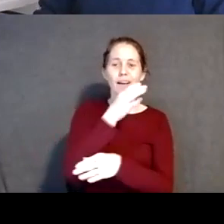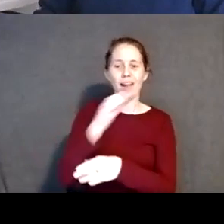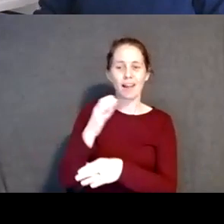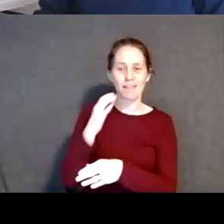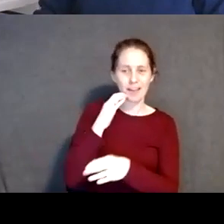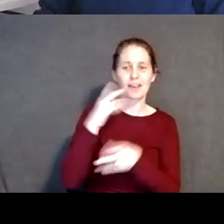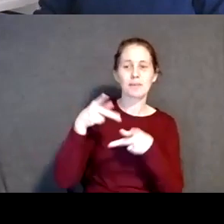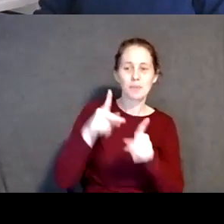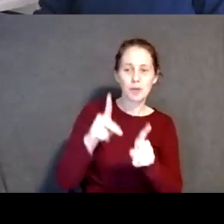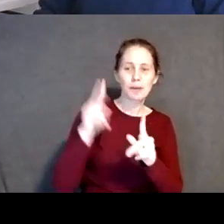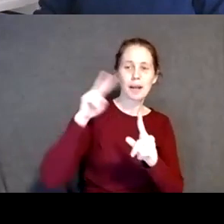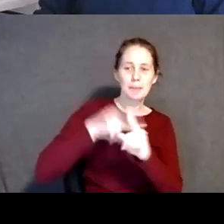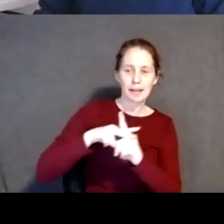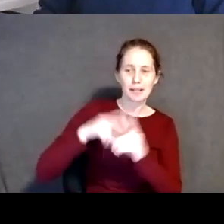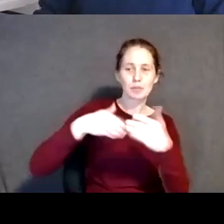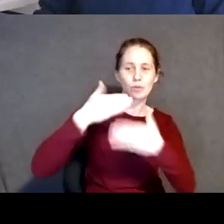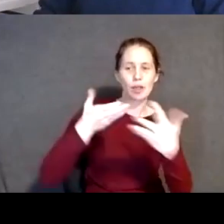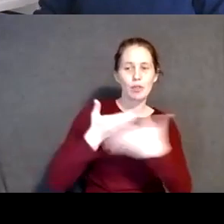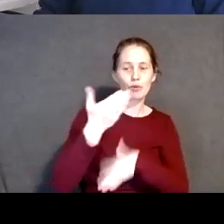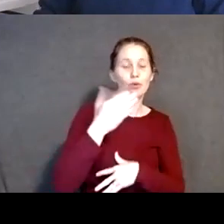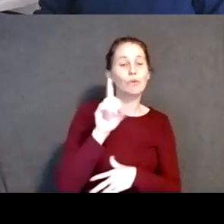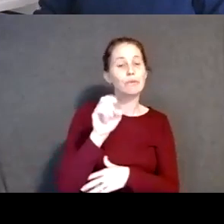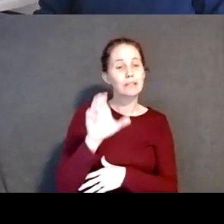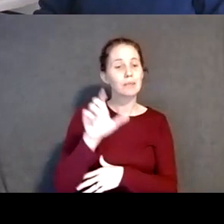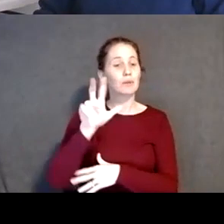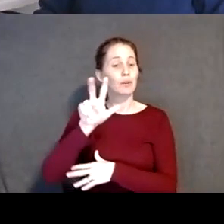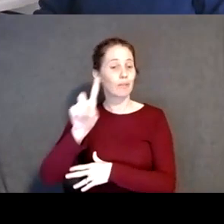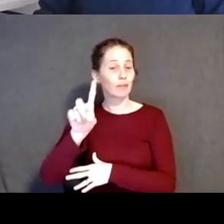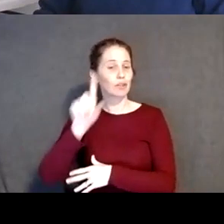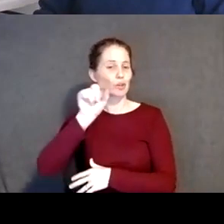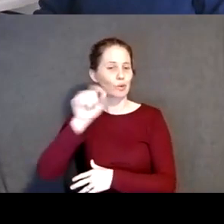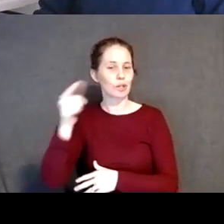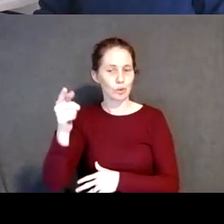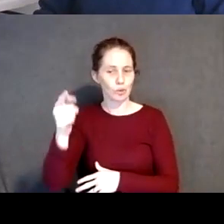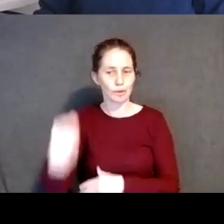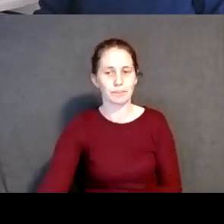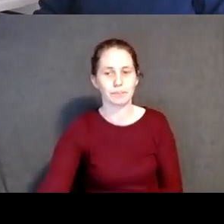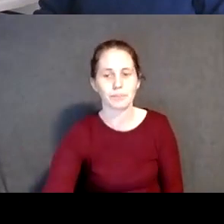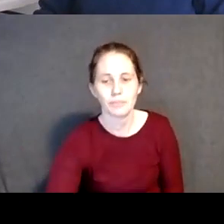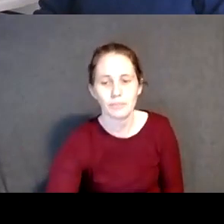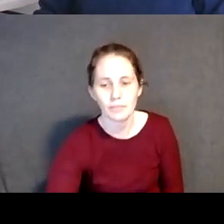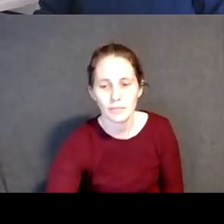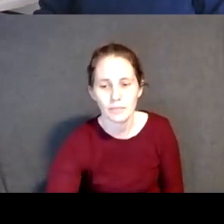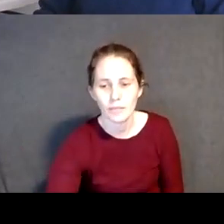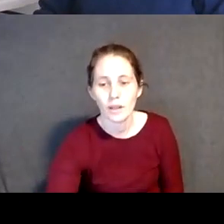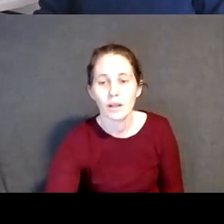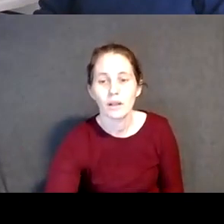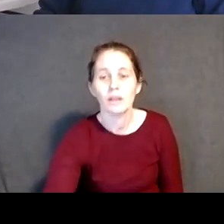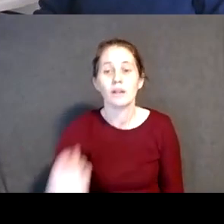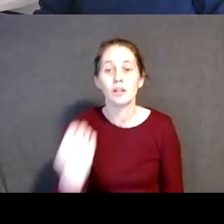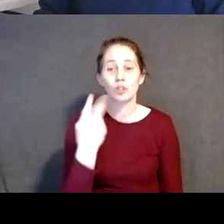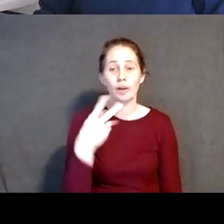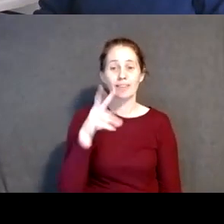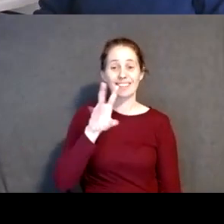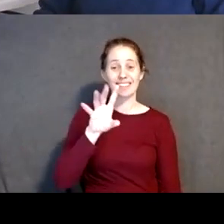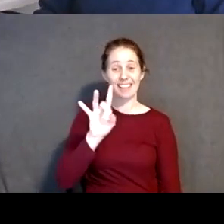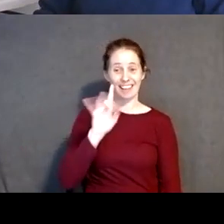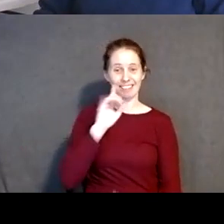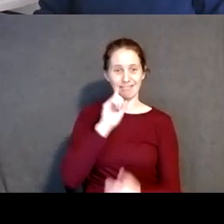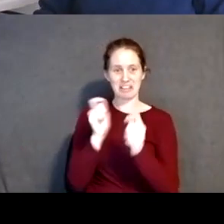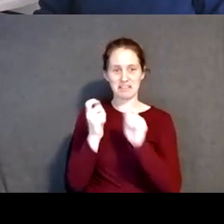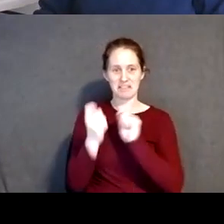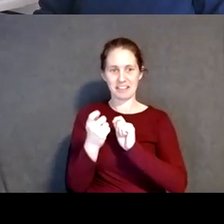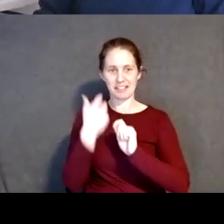process through December 31st, 2021. Bill number 1268, resolution further amending resolution